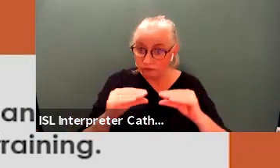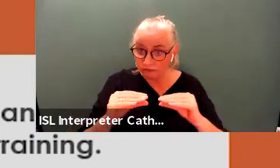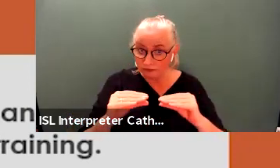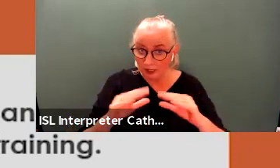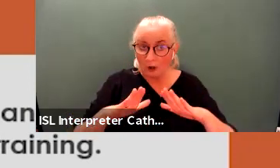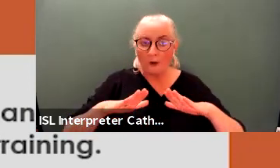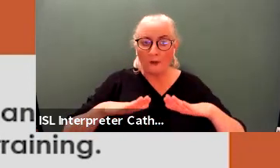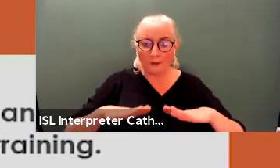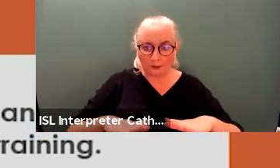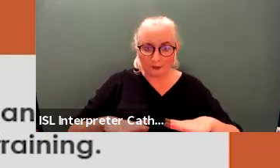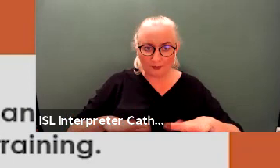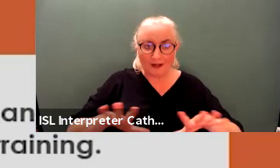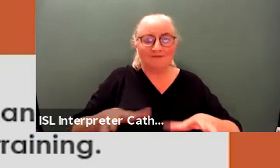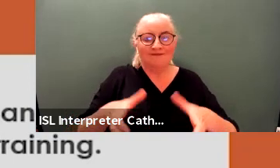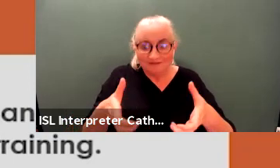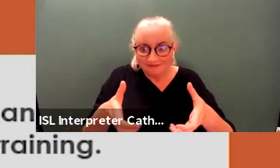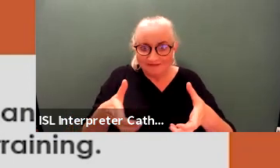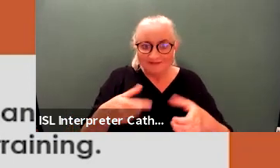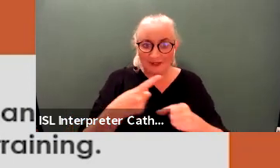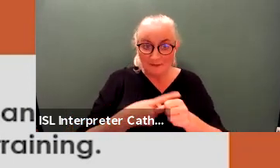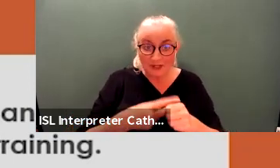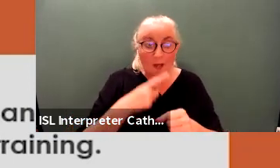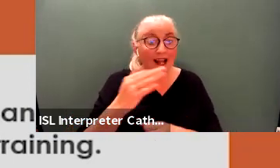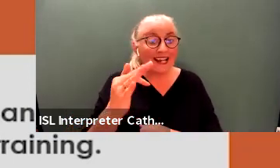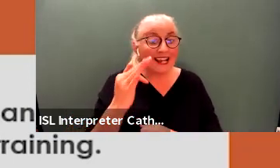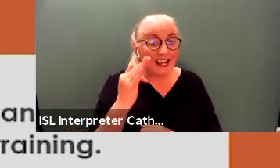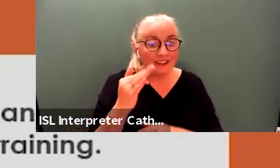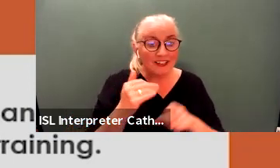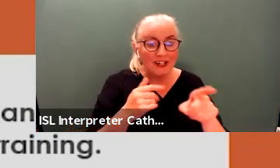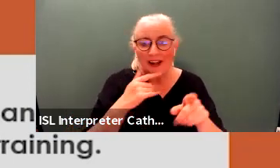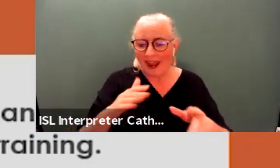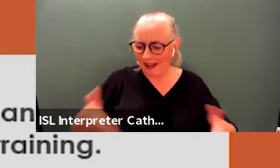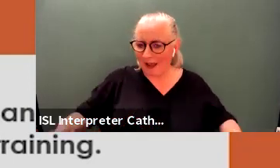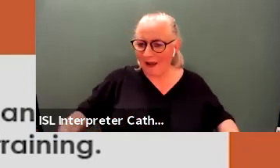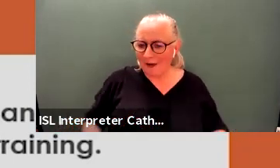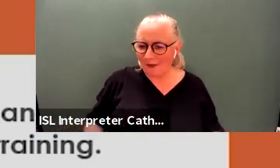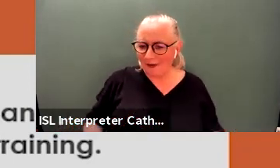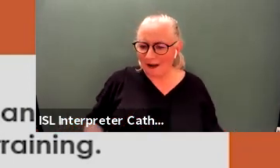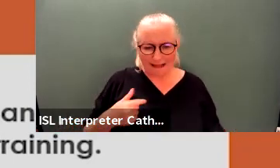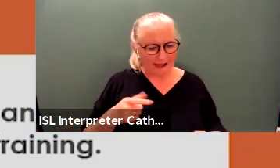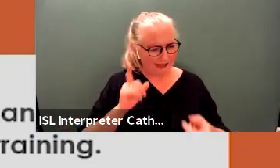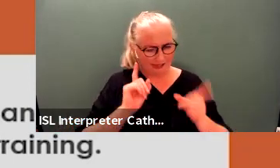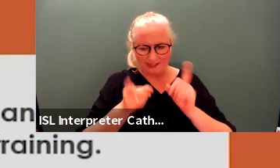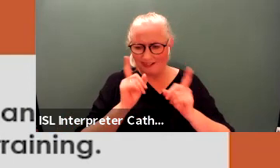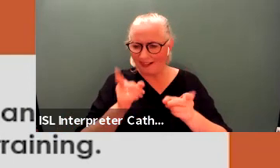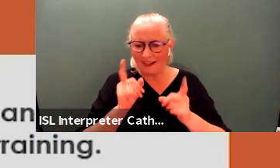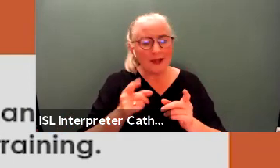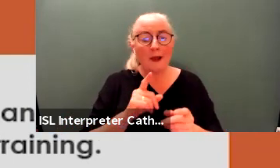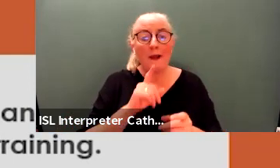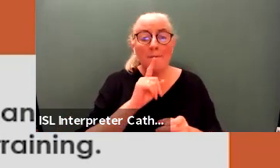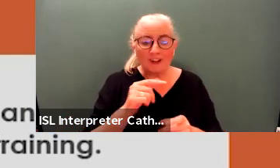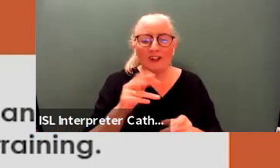Okay. And if there are other issues, if it's not purely stress incontinence, if you're in doubt, and if you're having issues like painful sex, which we're going to come on to